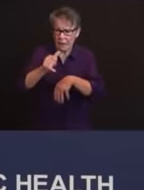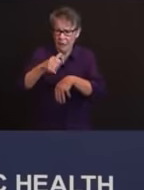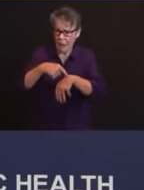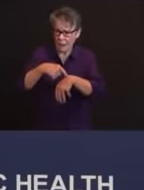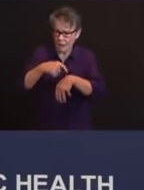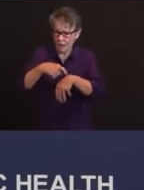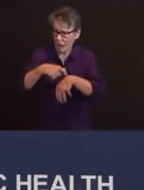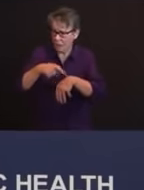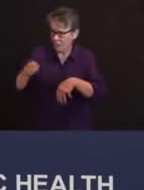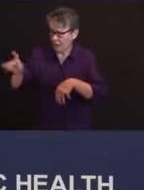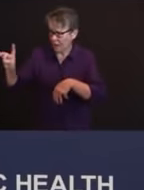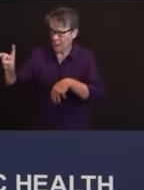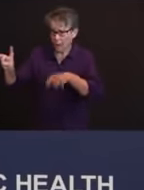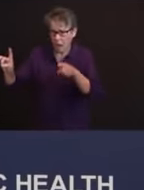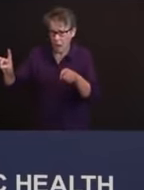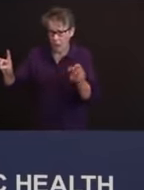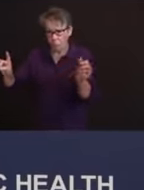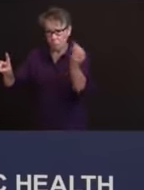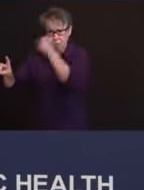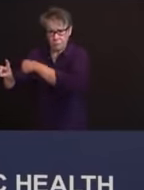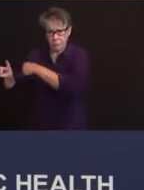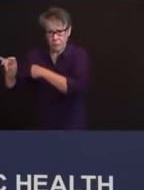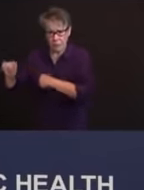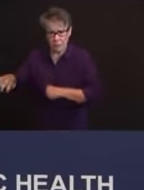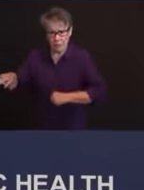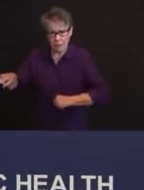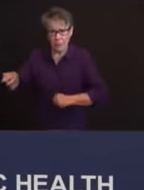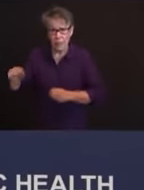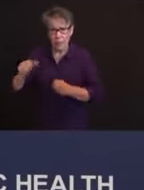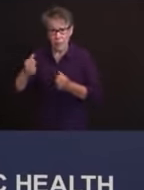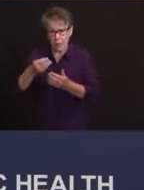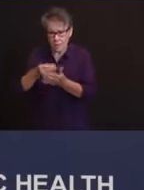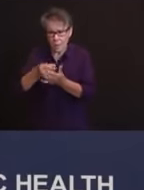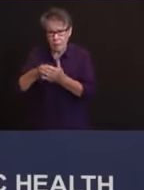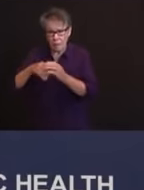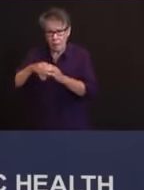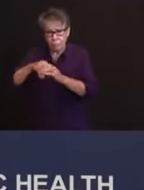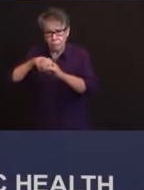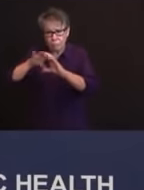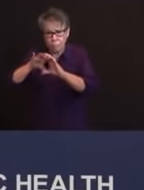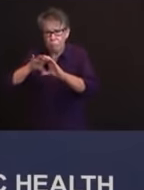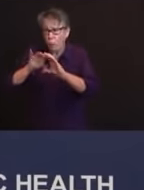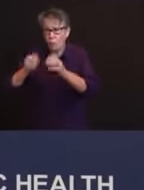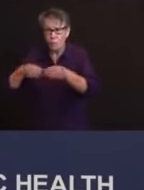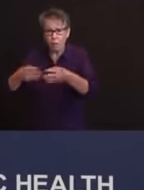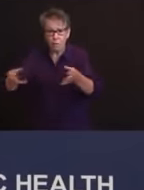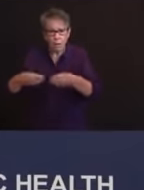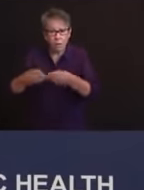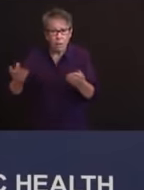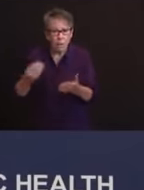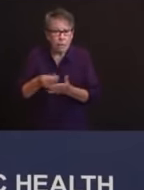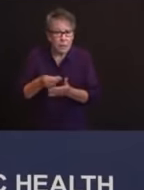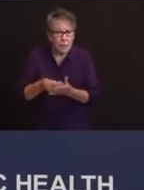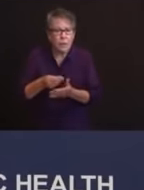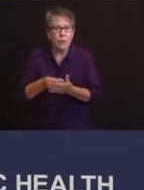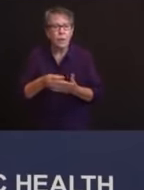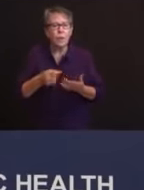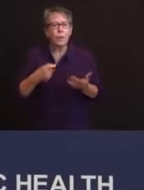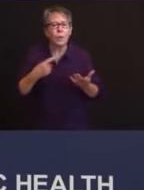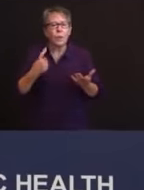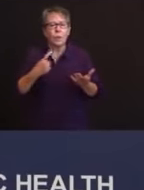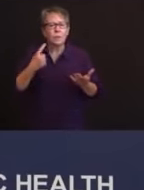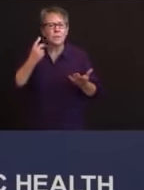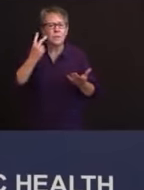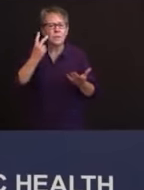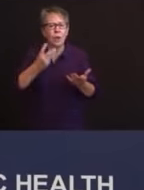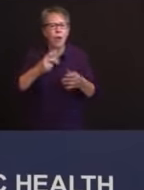that money? And three, on Friday, we got the news that the state has gotten another credit rating downgrade. Do you have any